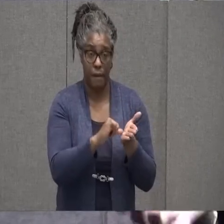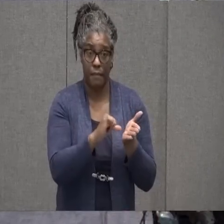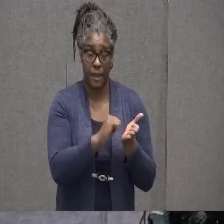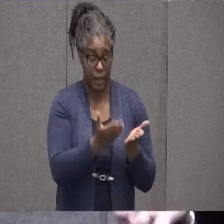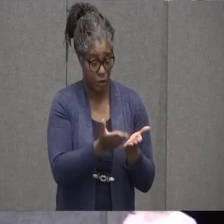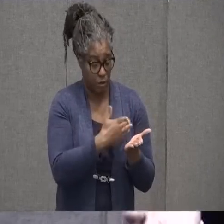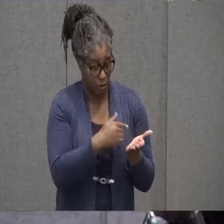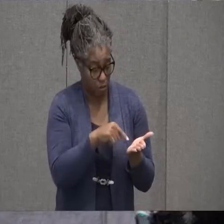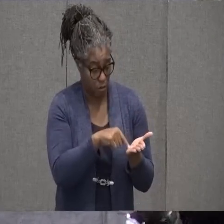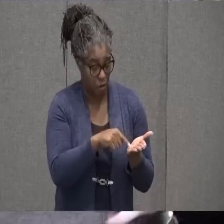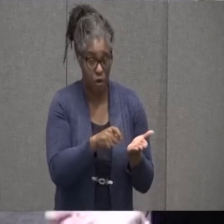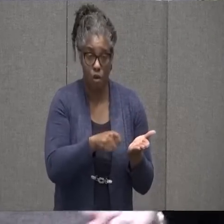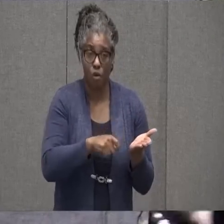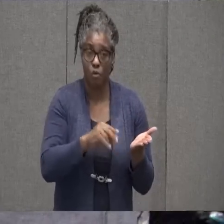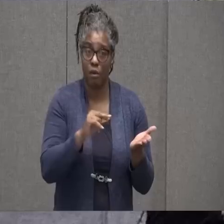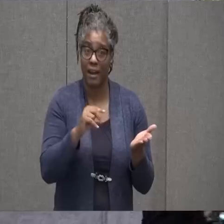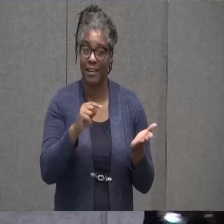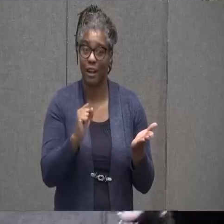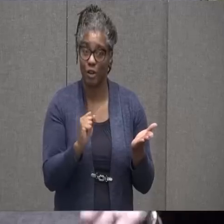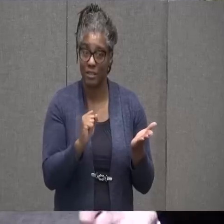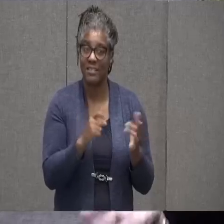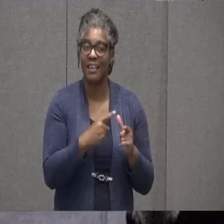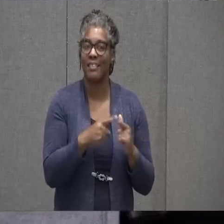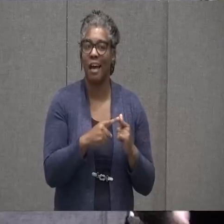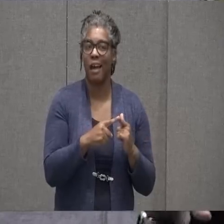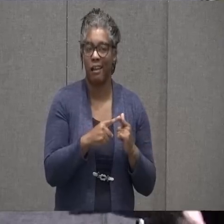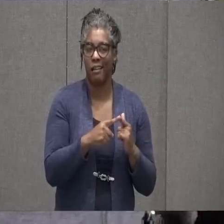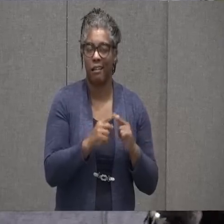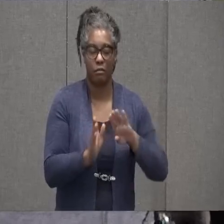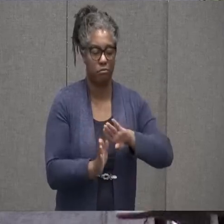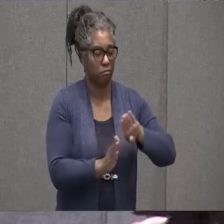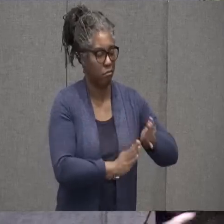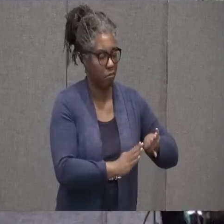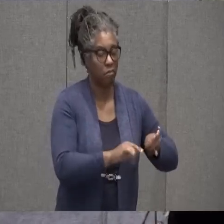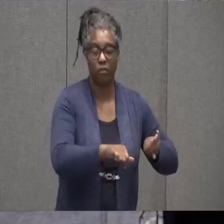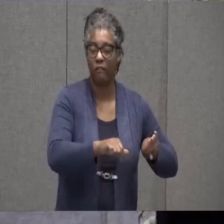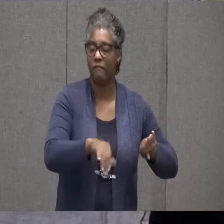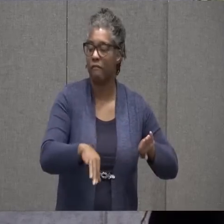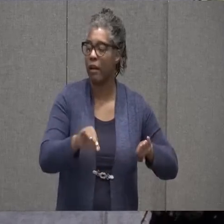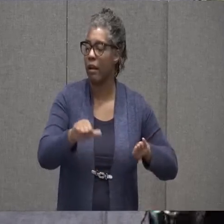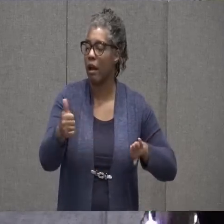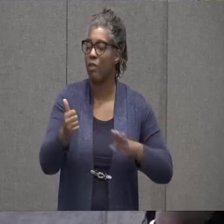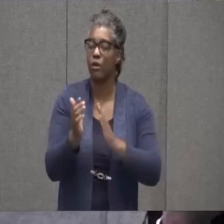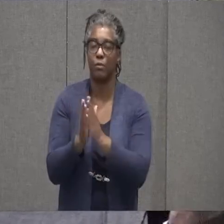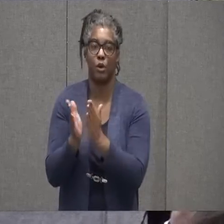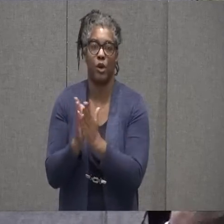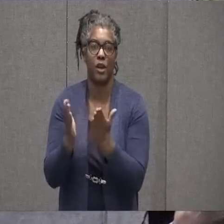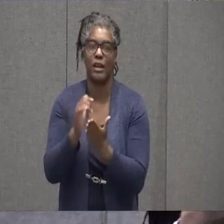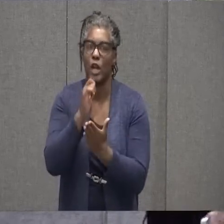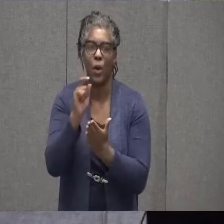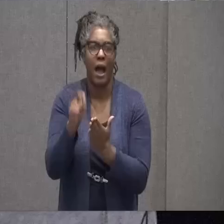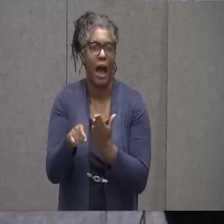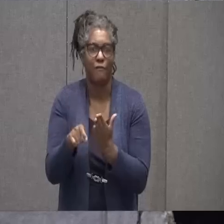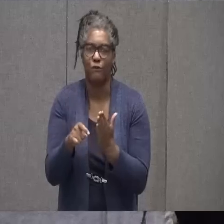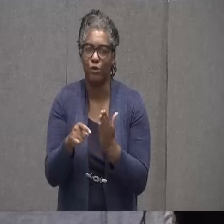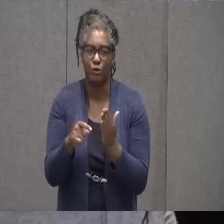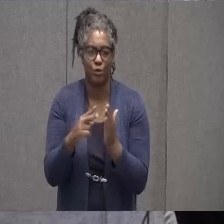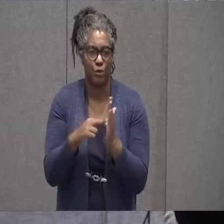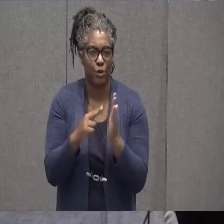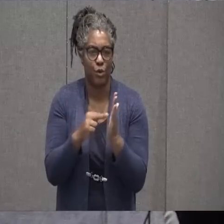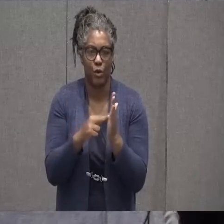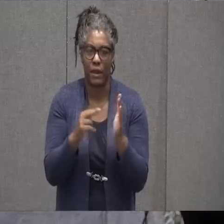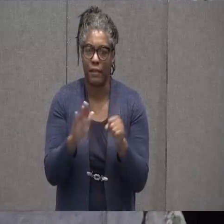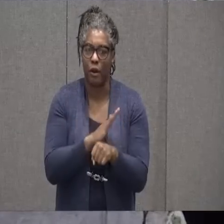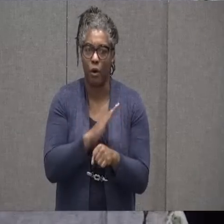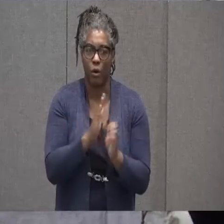can go and look at other books around the information we need instead of having to read every single thing. Now,